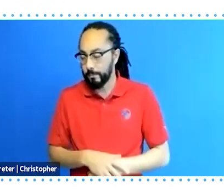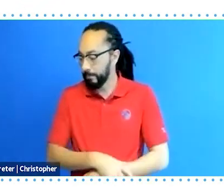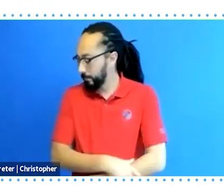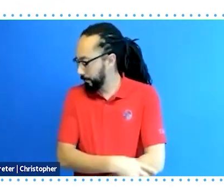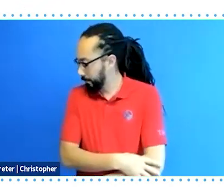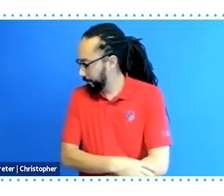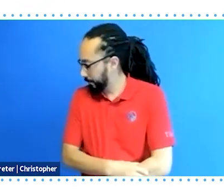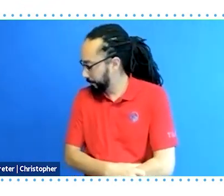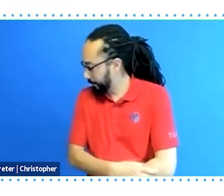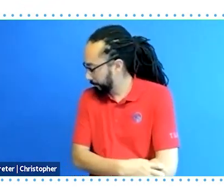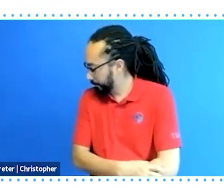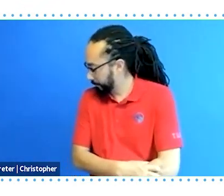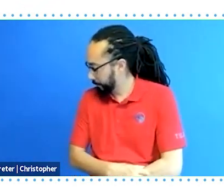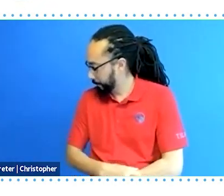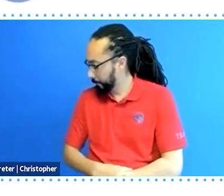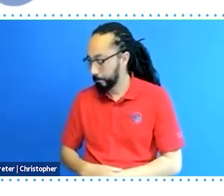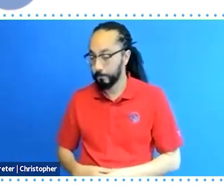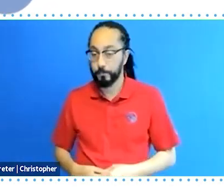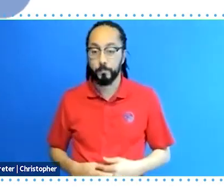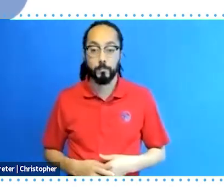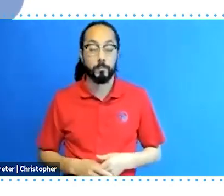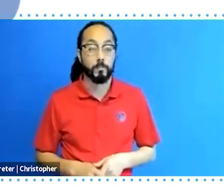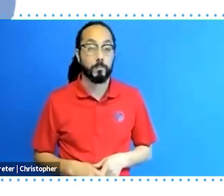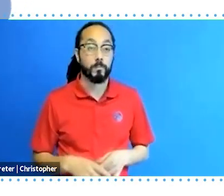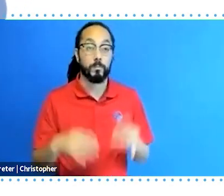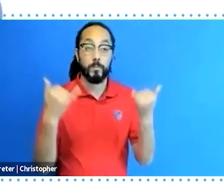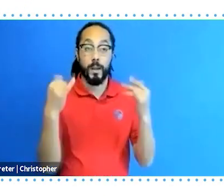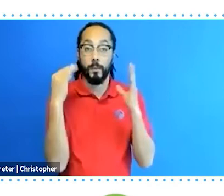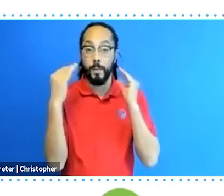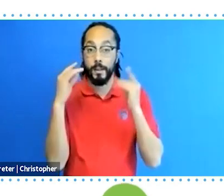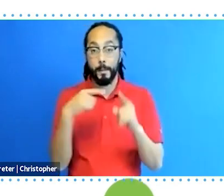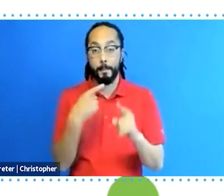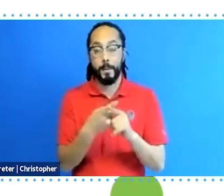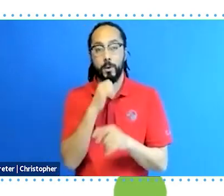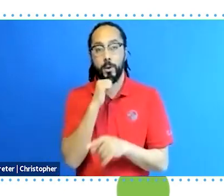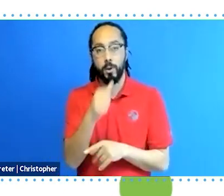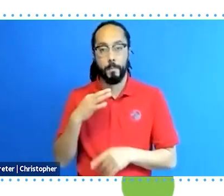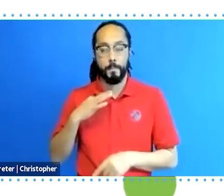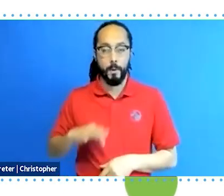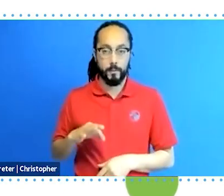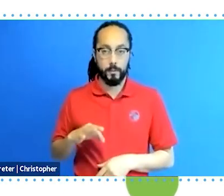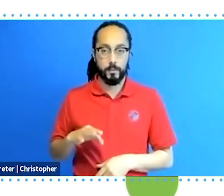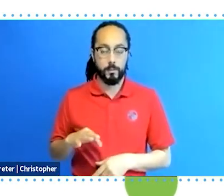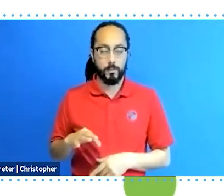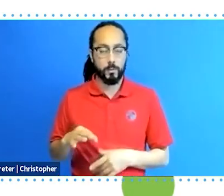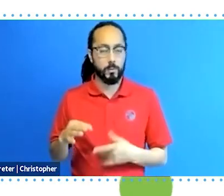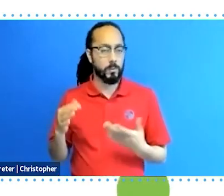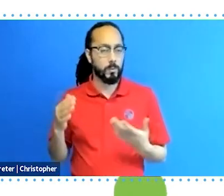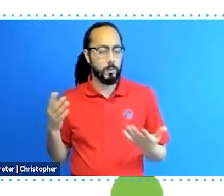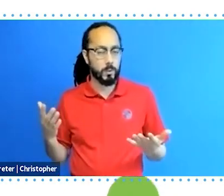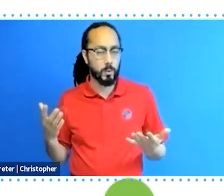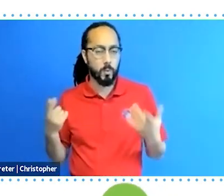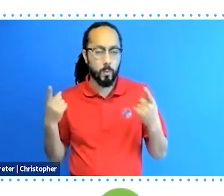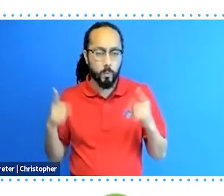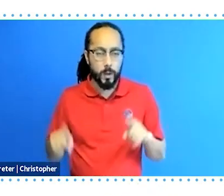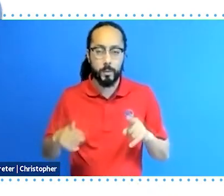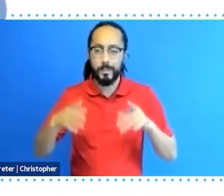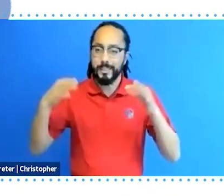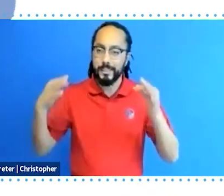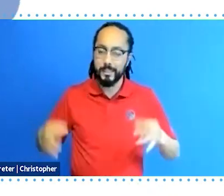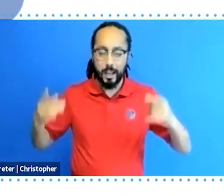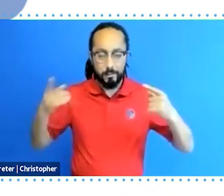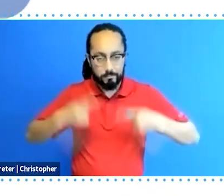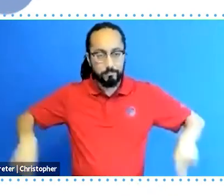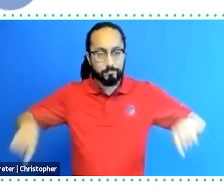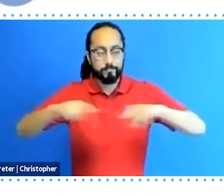that vein of thinking about nonprofits, where is that coming from? When did we decide collectively as a sector that